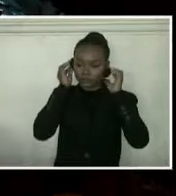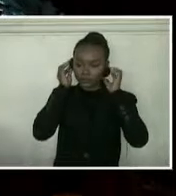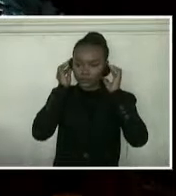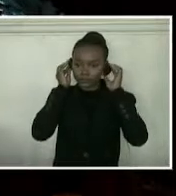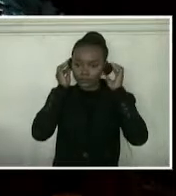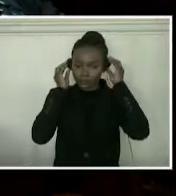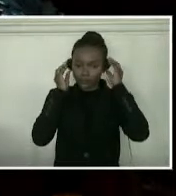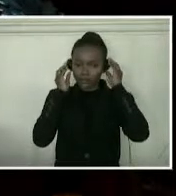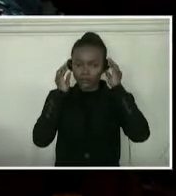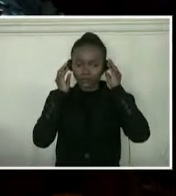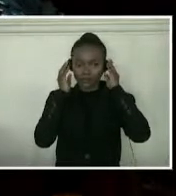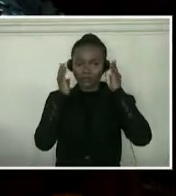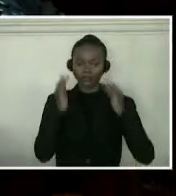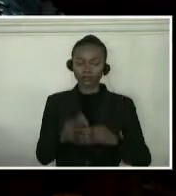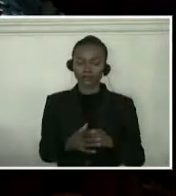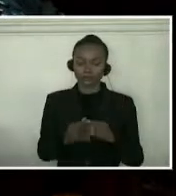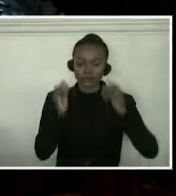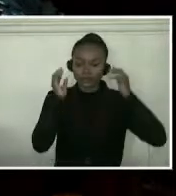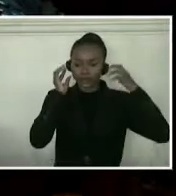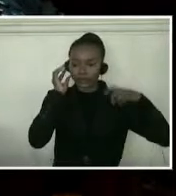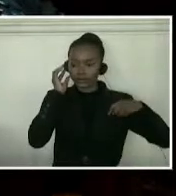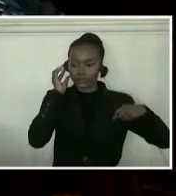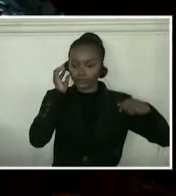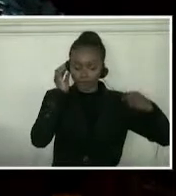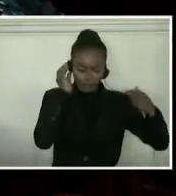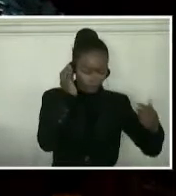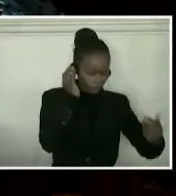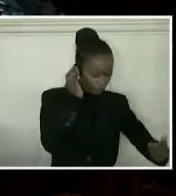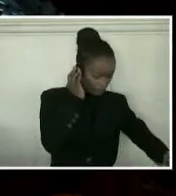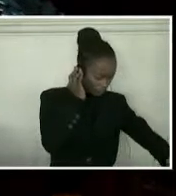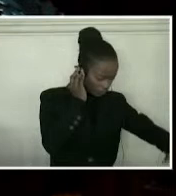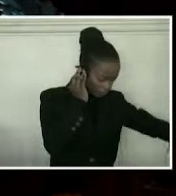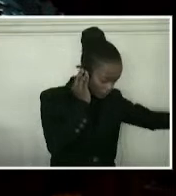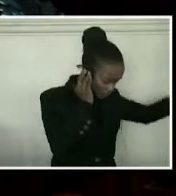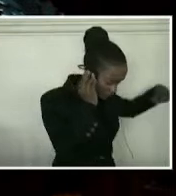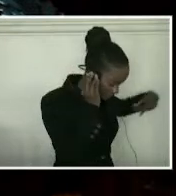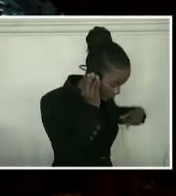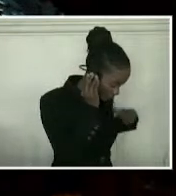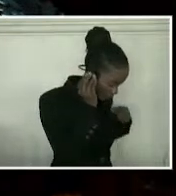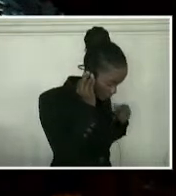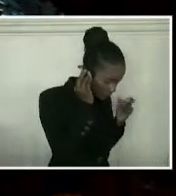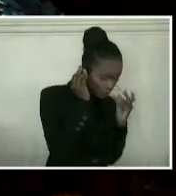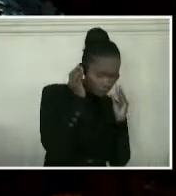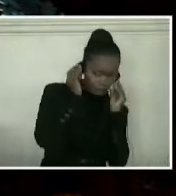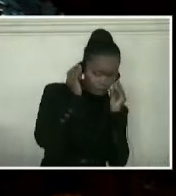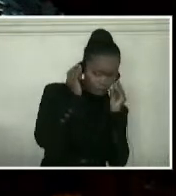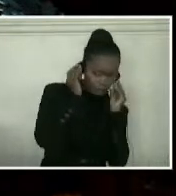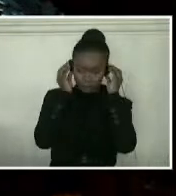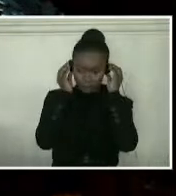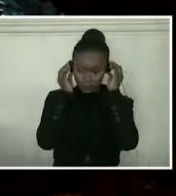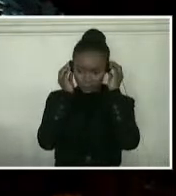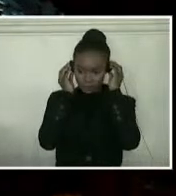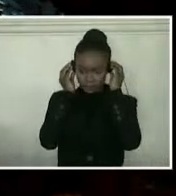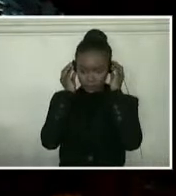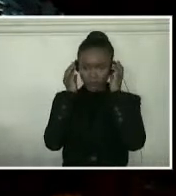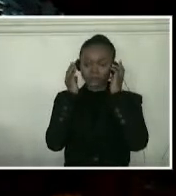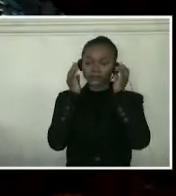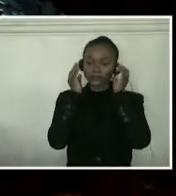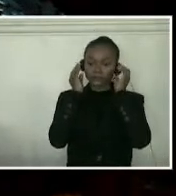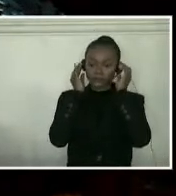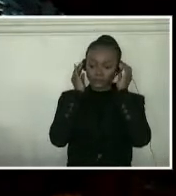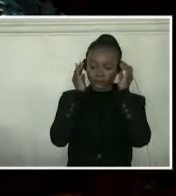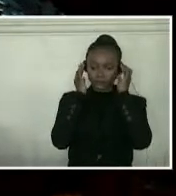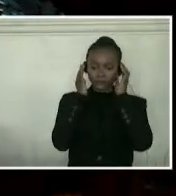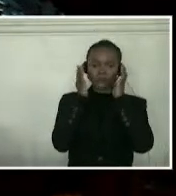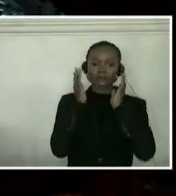reasons it is a vehicle for social cohesion and most significantly